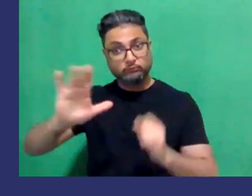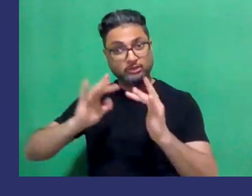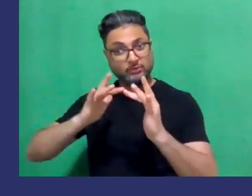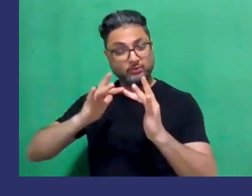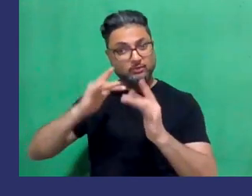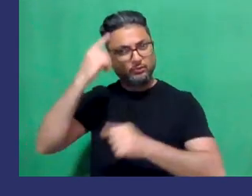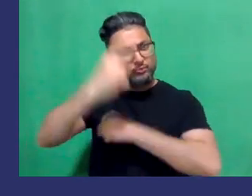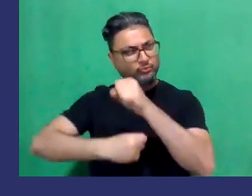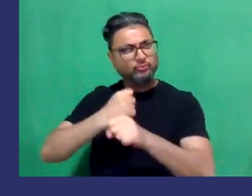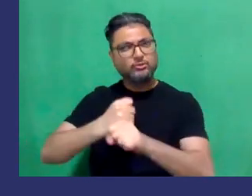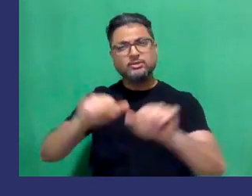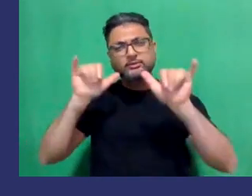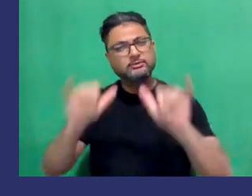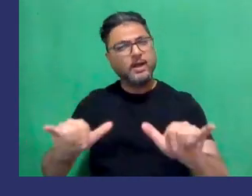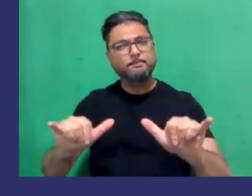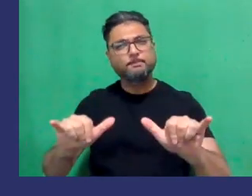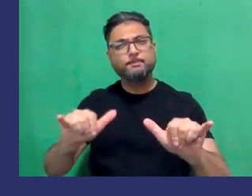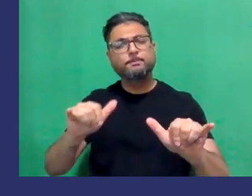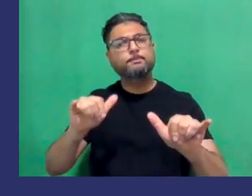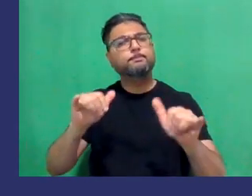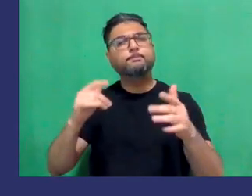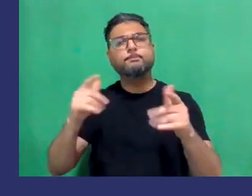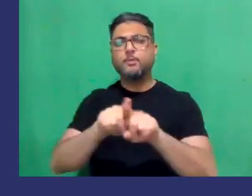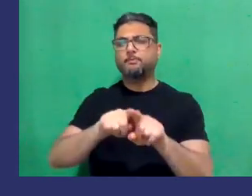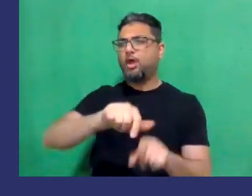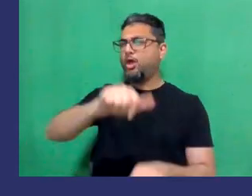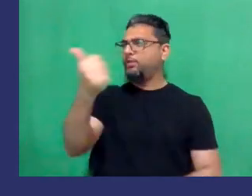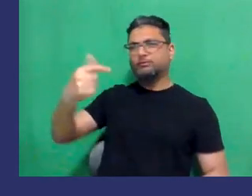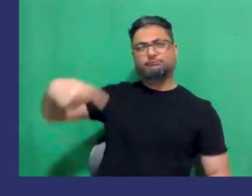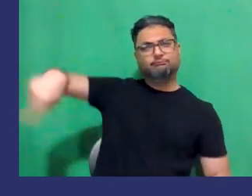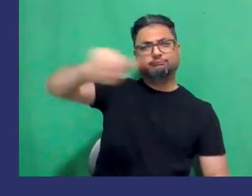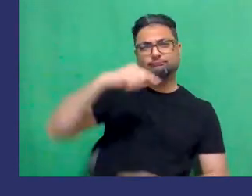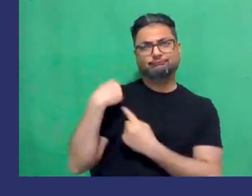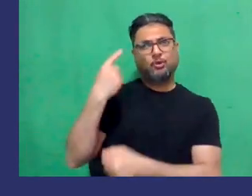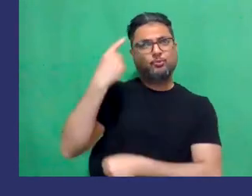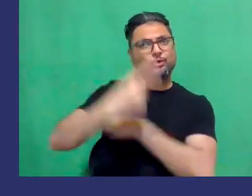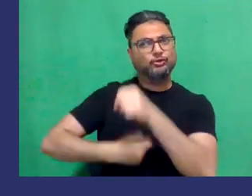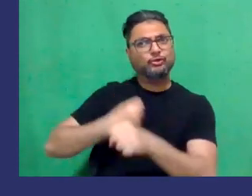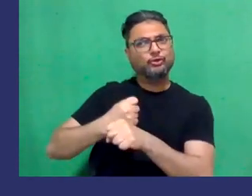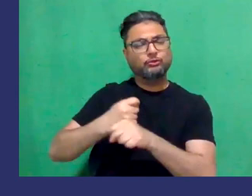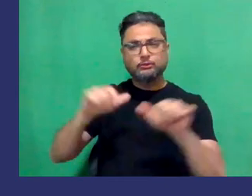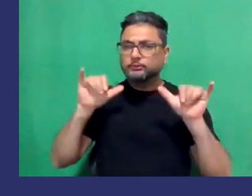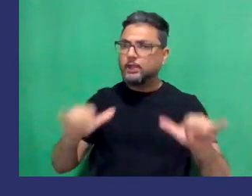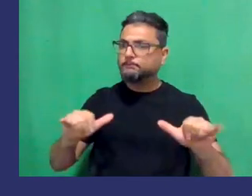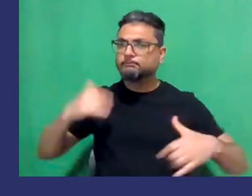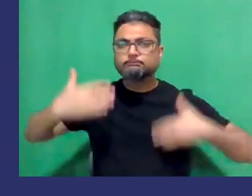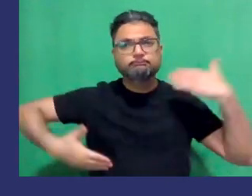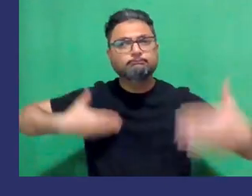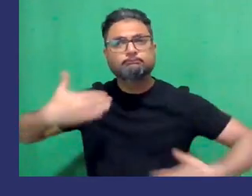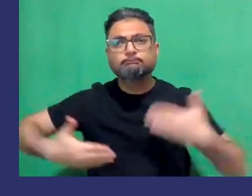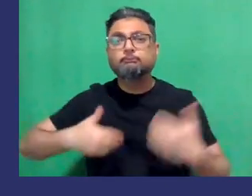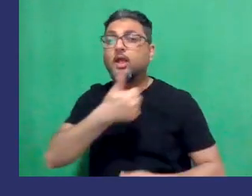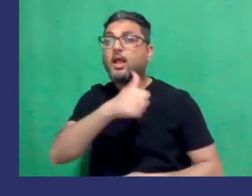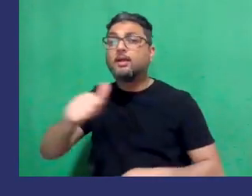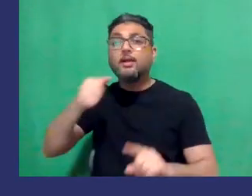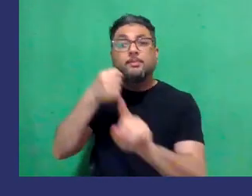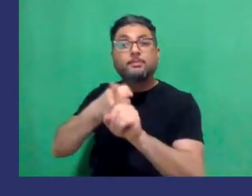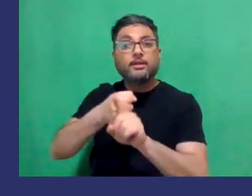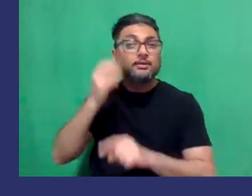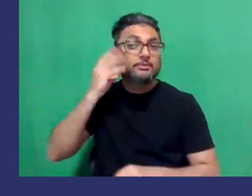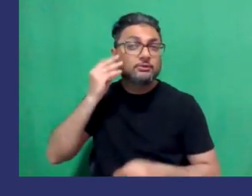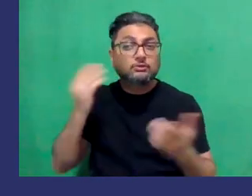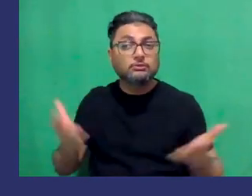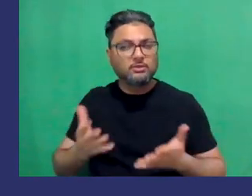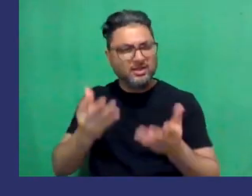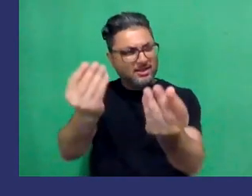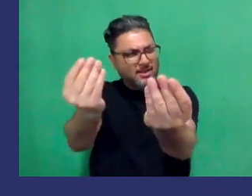another. If you need support from us, whether it's for academics, health, or anything else impacting your experience here, we'd love to hear